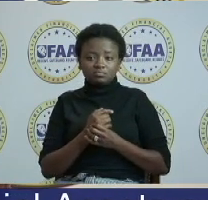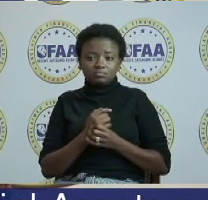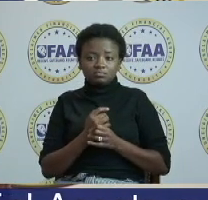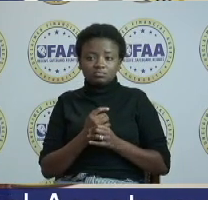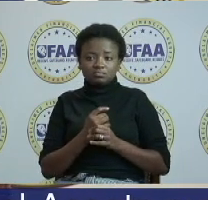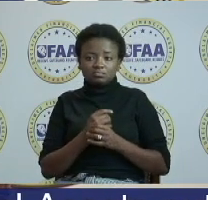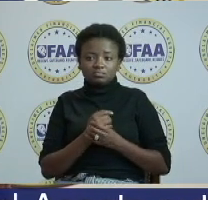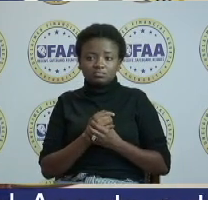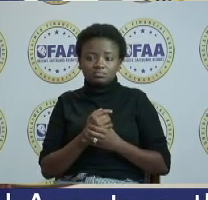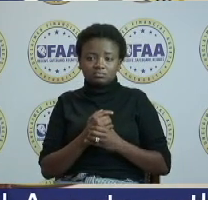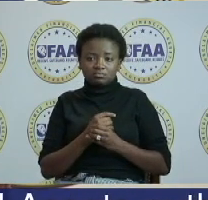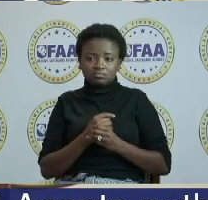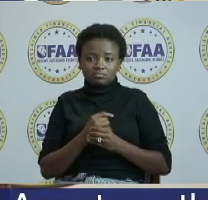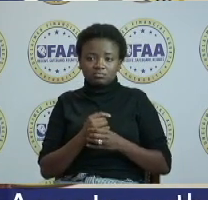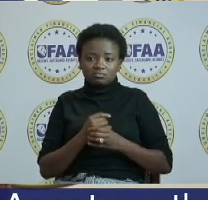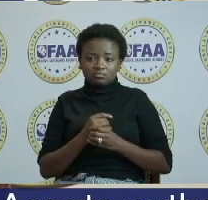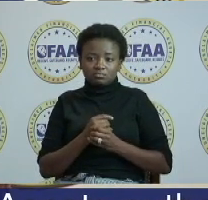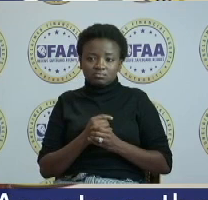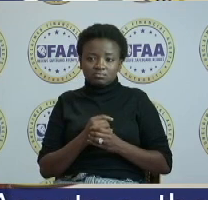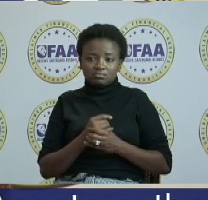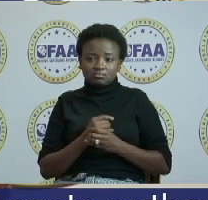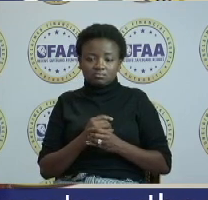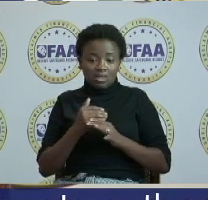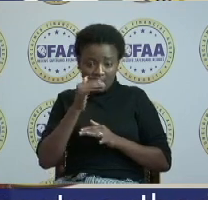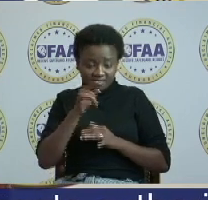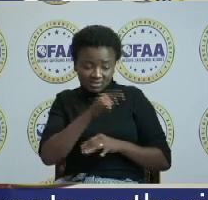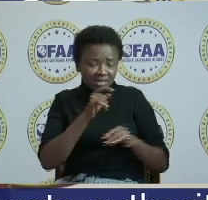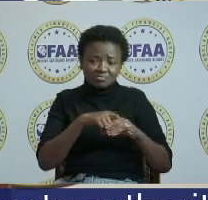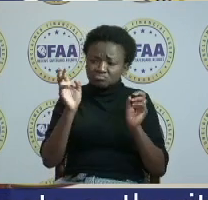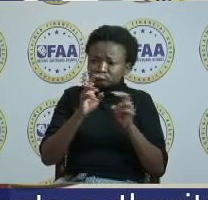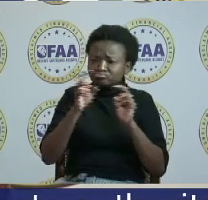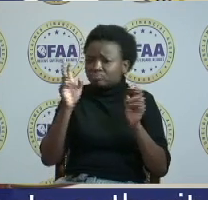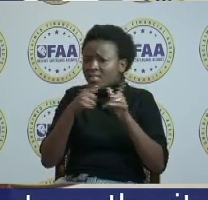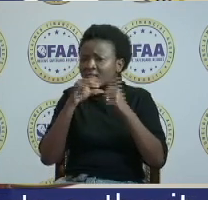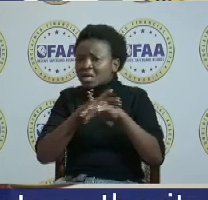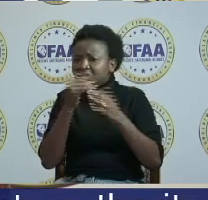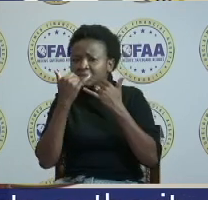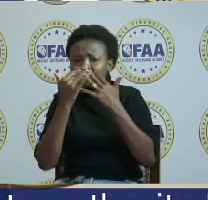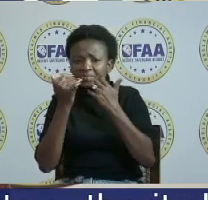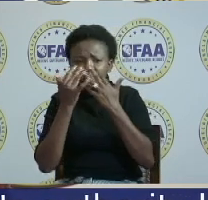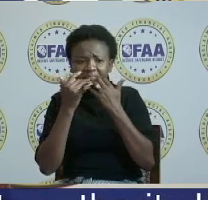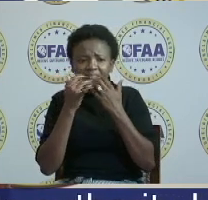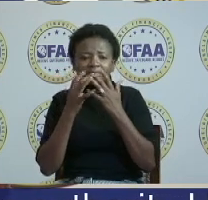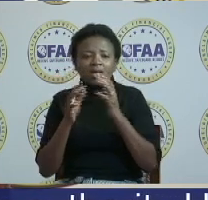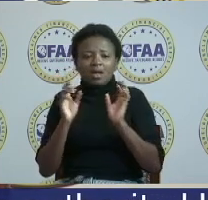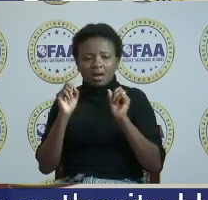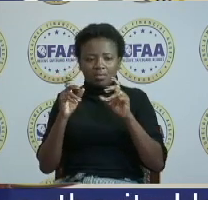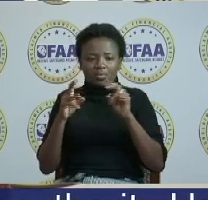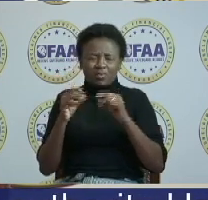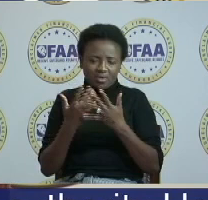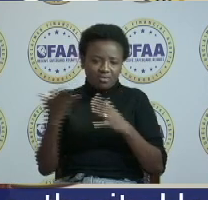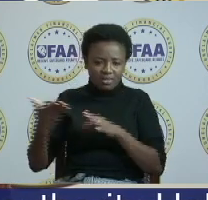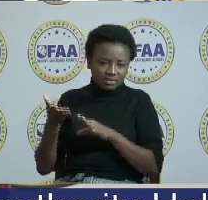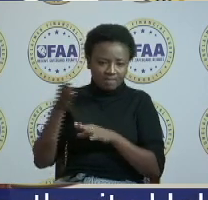of the asset and they have not found him or her, that they can now be able to be submitted to the authority. And